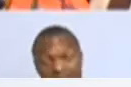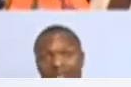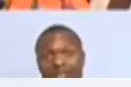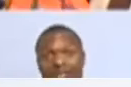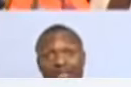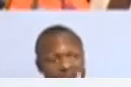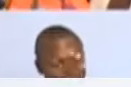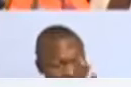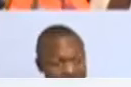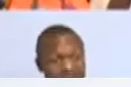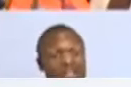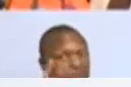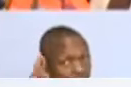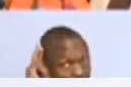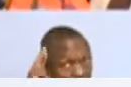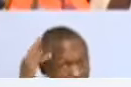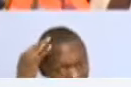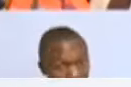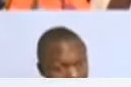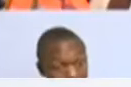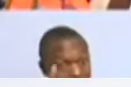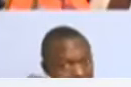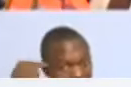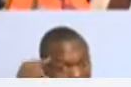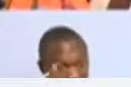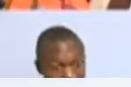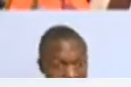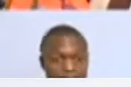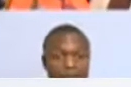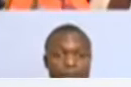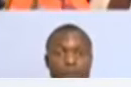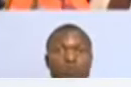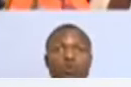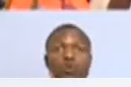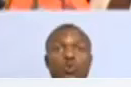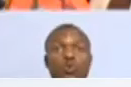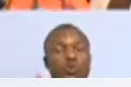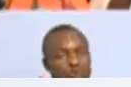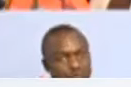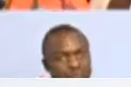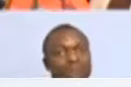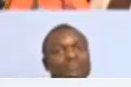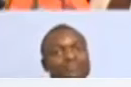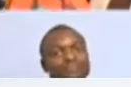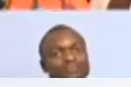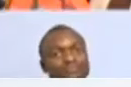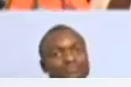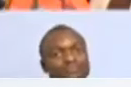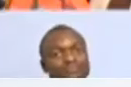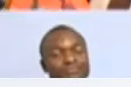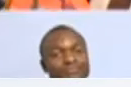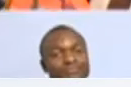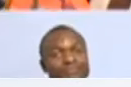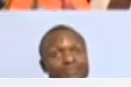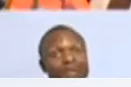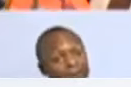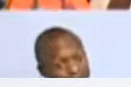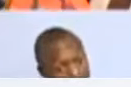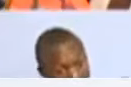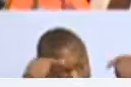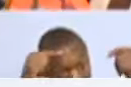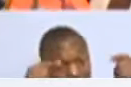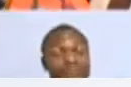There's a scientific reason why your government has selected Mpulungu. And it's important that this project succeeds.